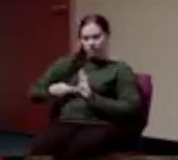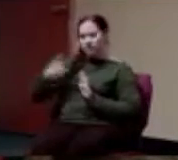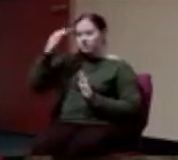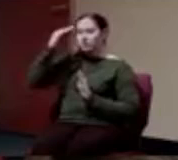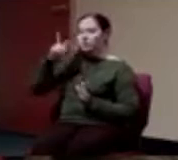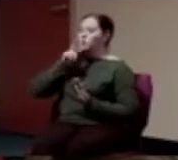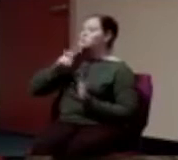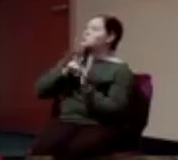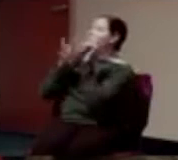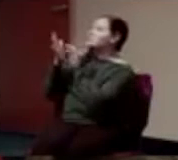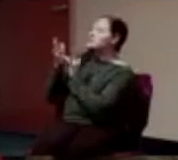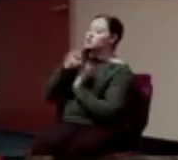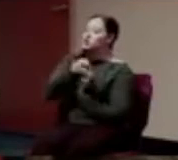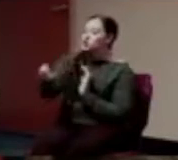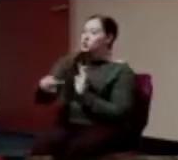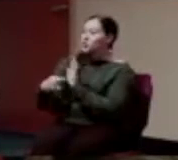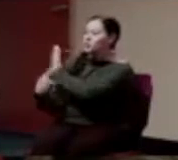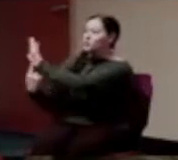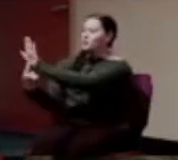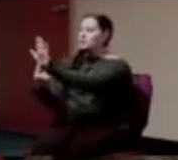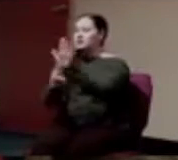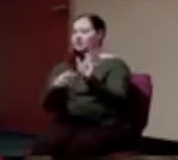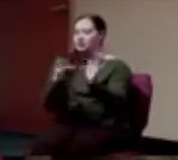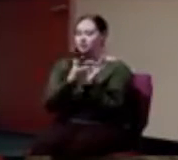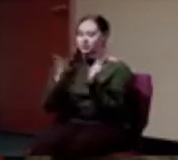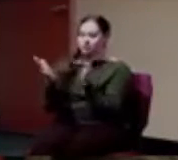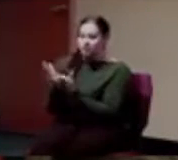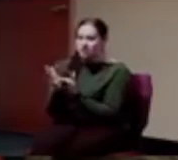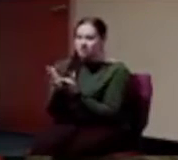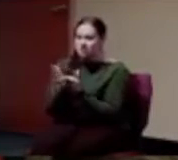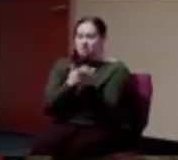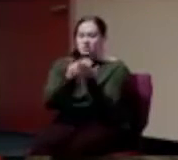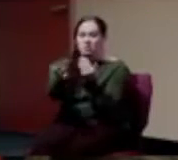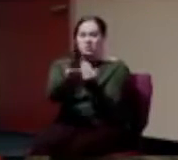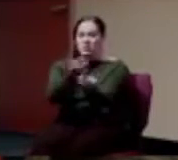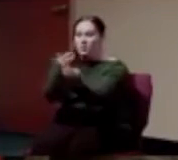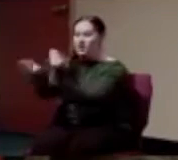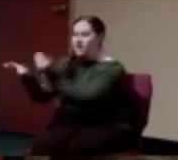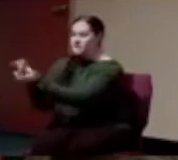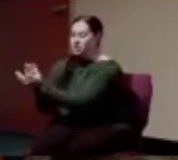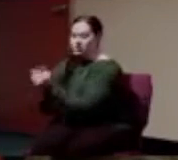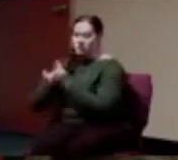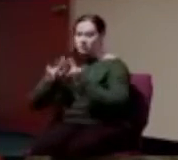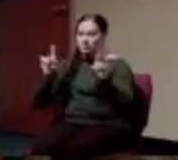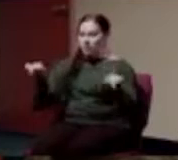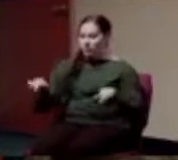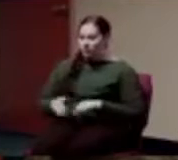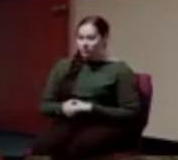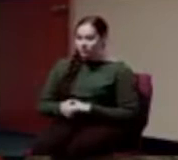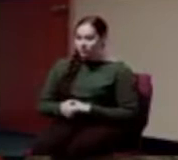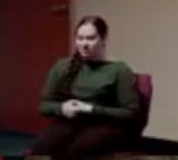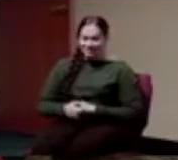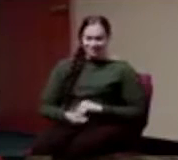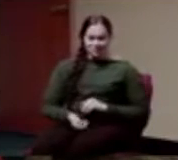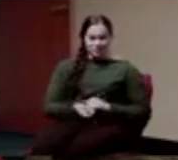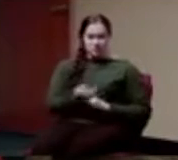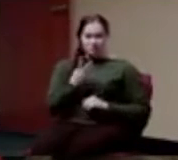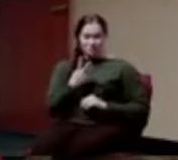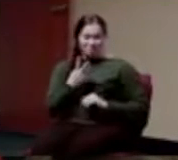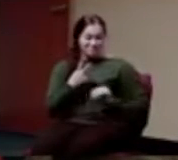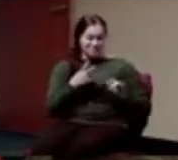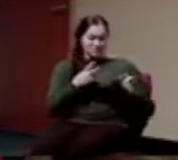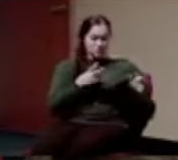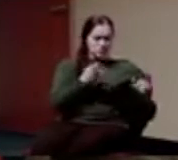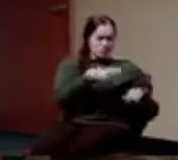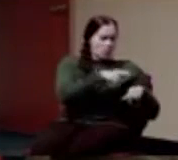are representing Jesus wherever it is you go. To normal people and difficult people alike. You're representing